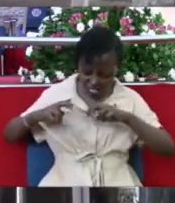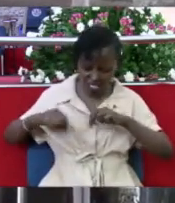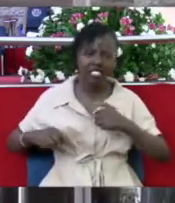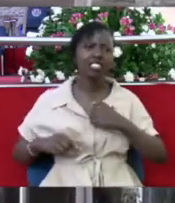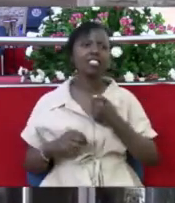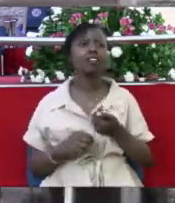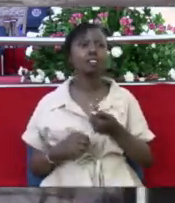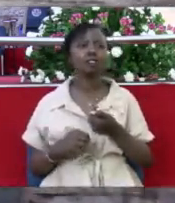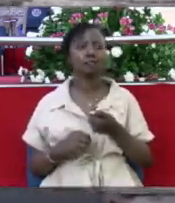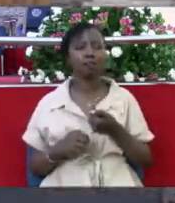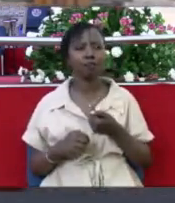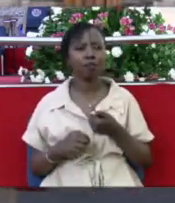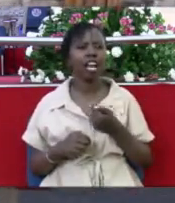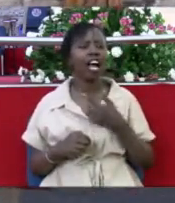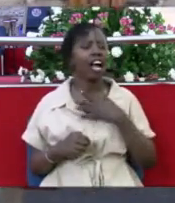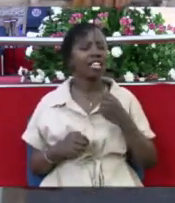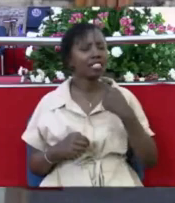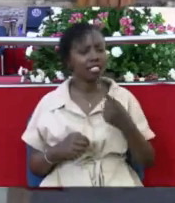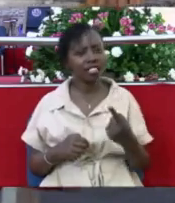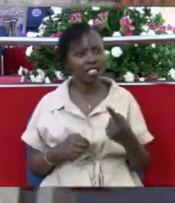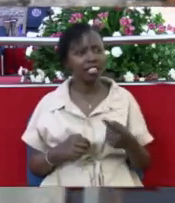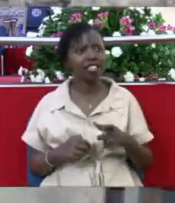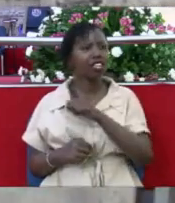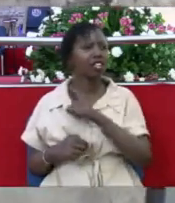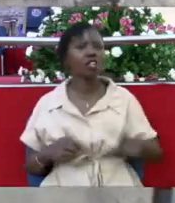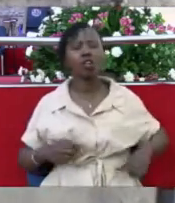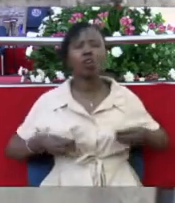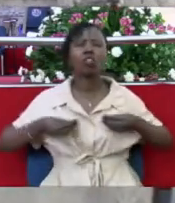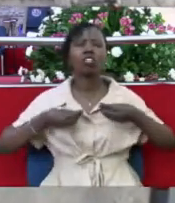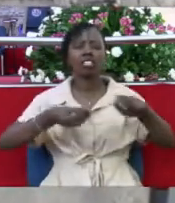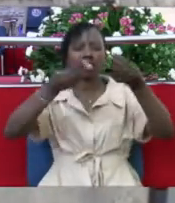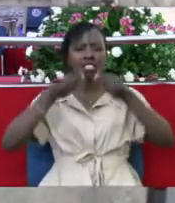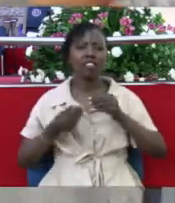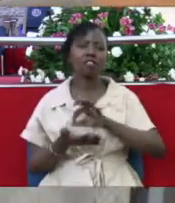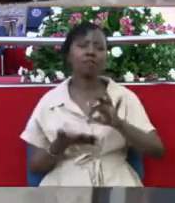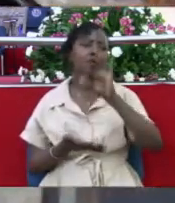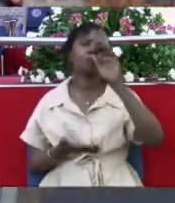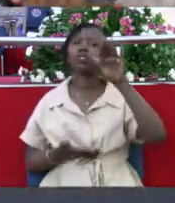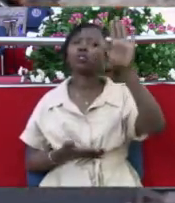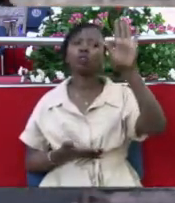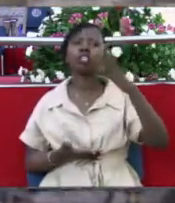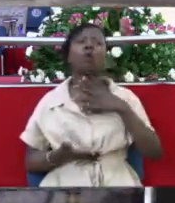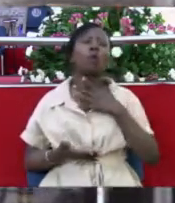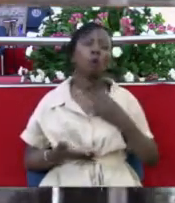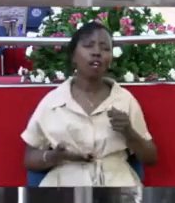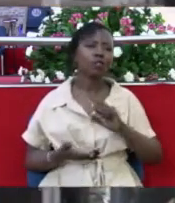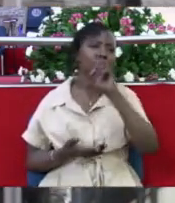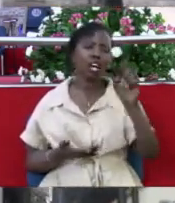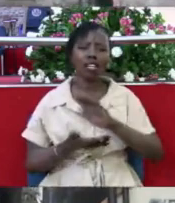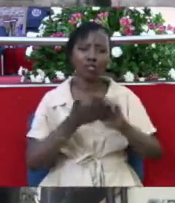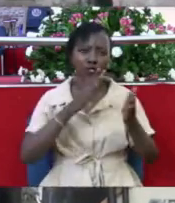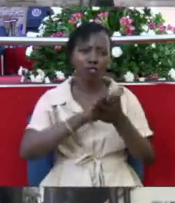yote, umejitazamia, and saying, ukisema, Lord, give me your spirit. Bwana Mungu nipatie roho. I want to repent. Nataka kutubu. Give me